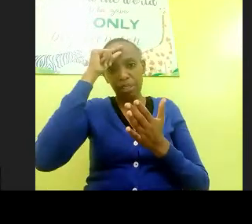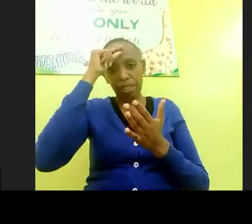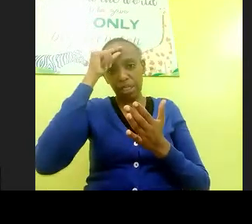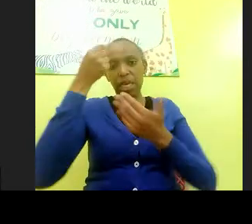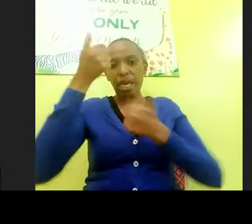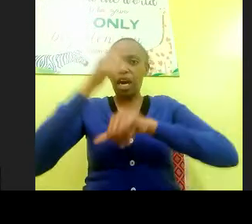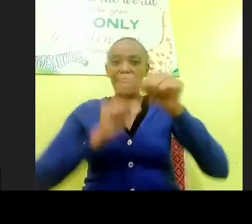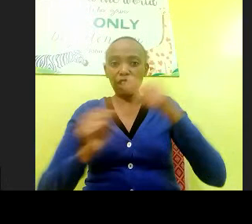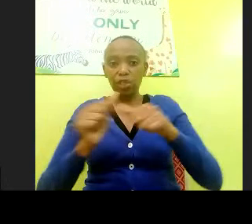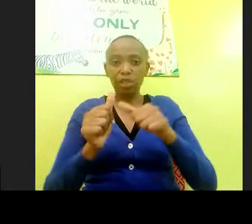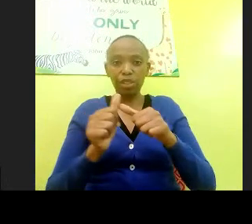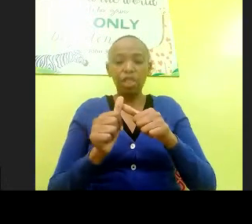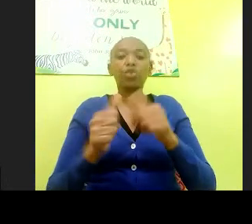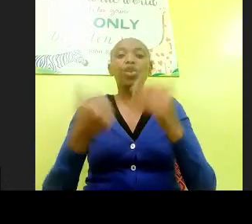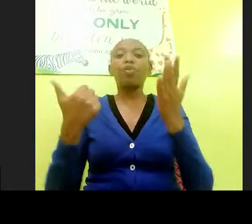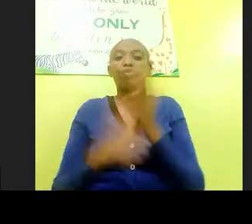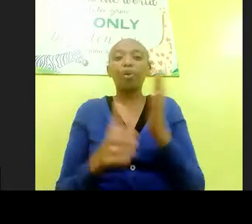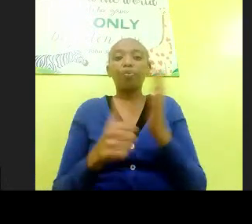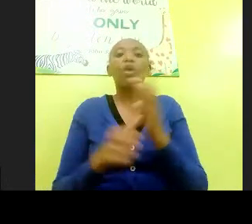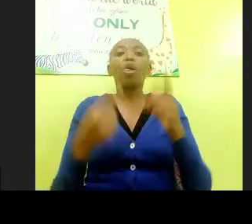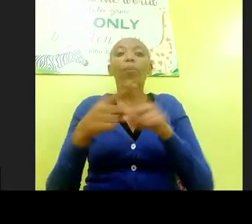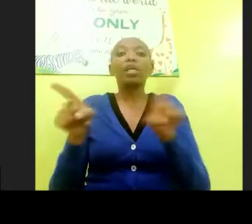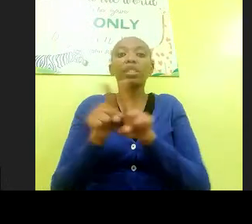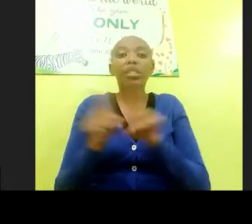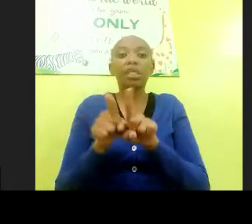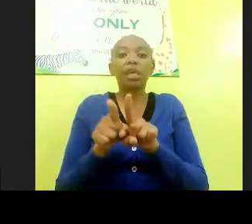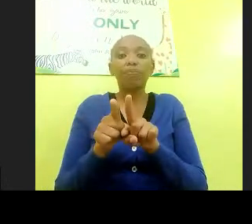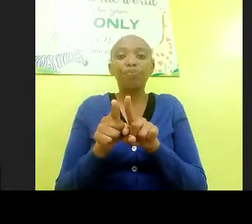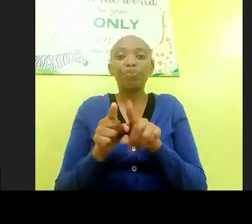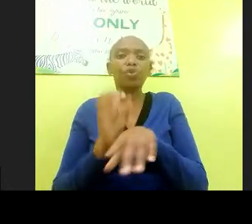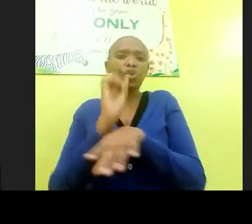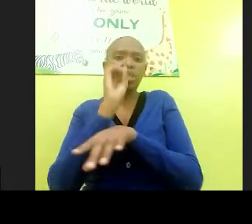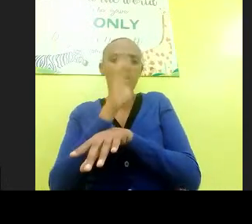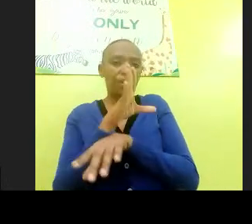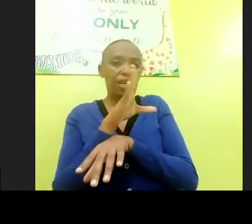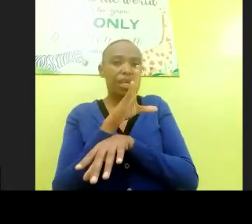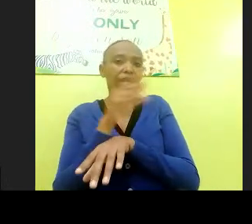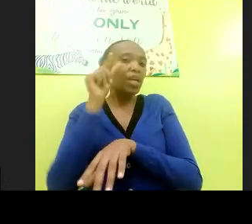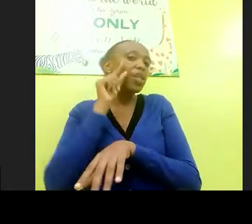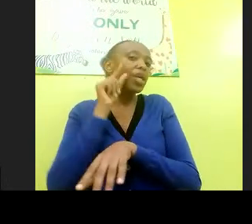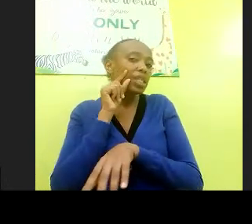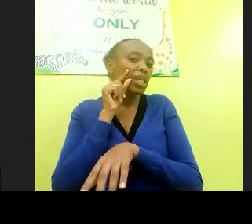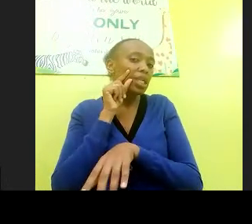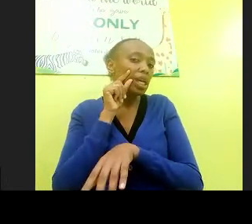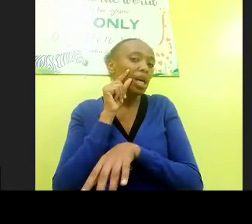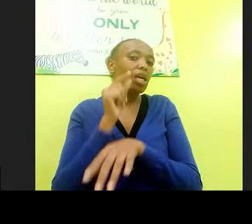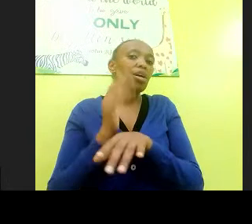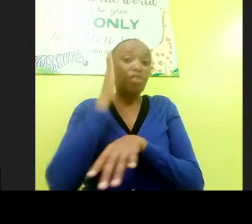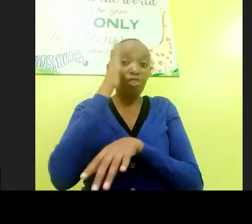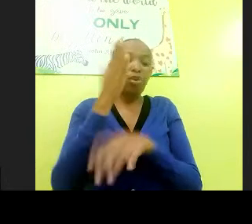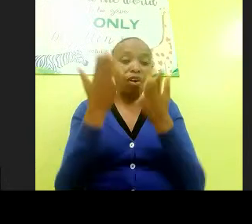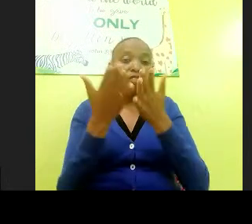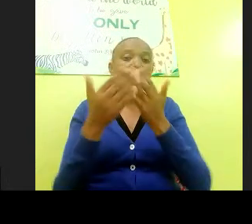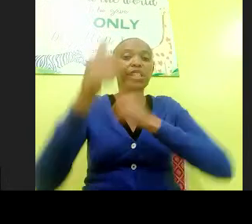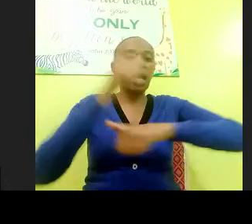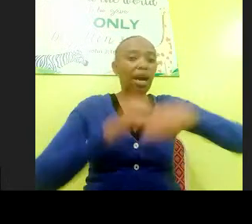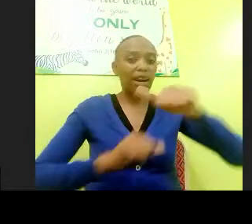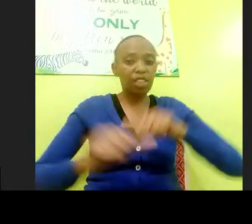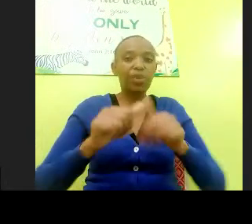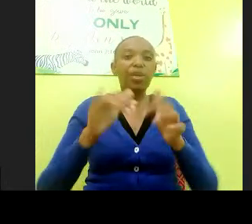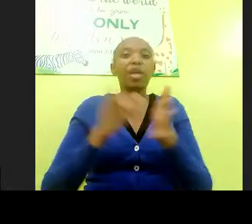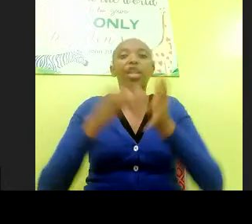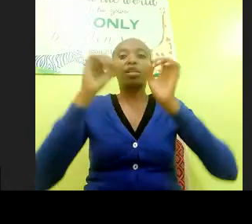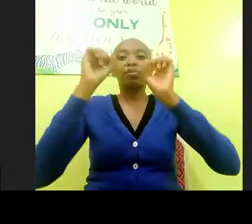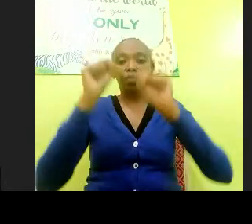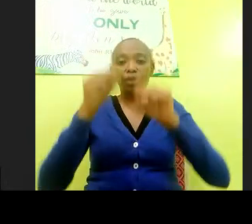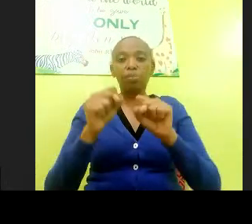to the crisis, but also to screen the gender dimension of these responses. So, and it's